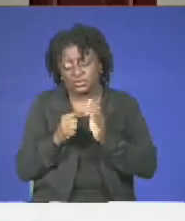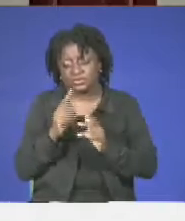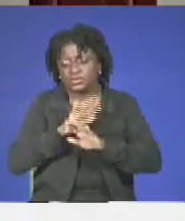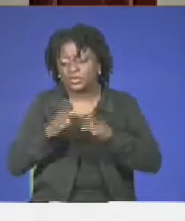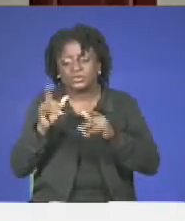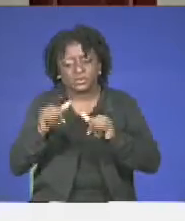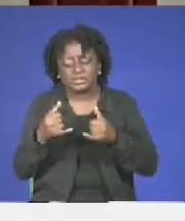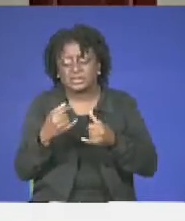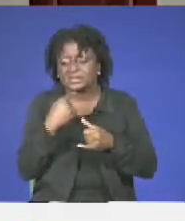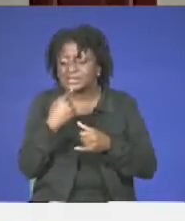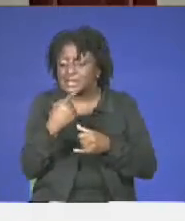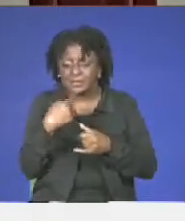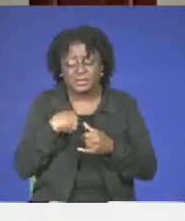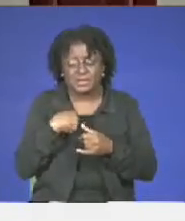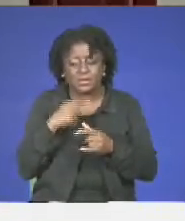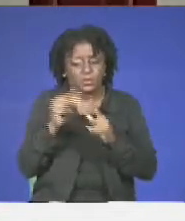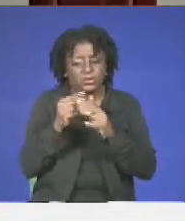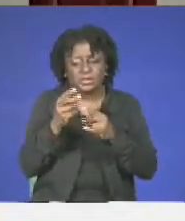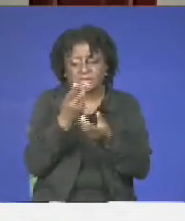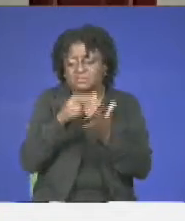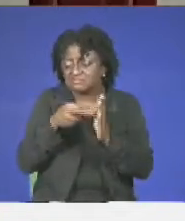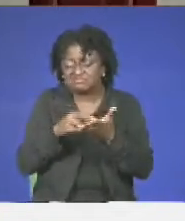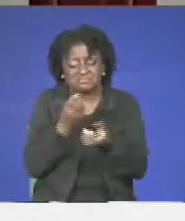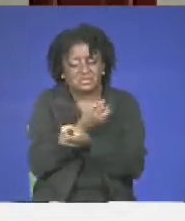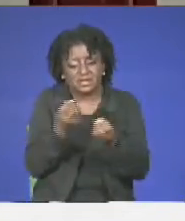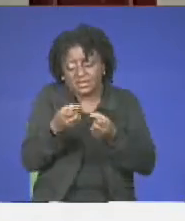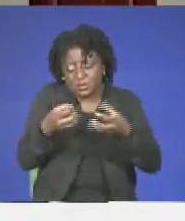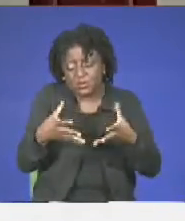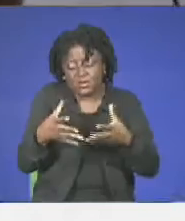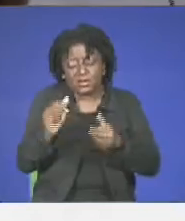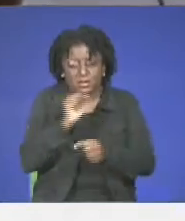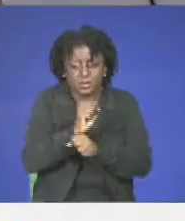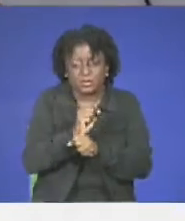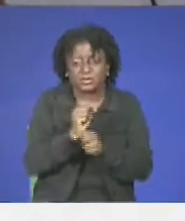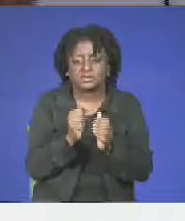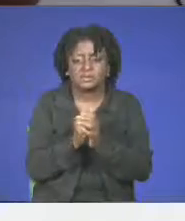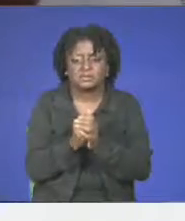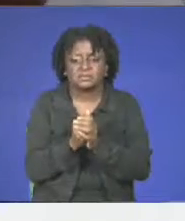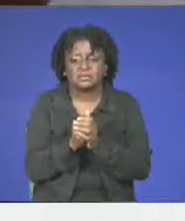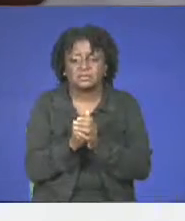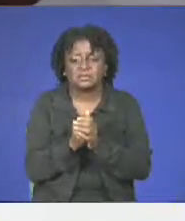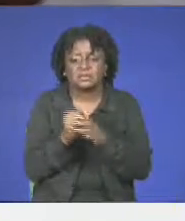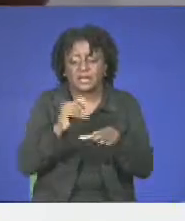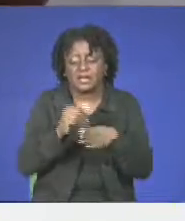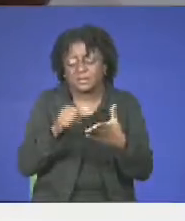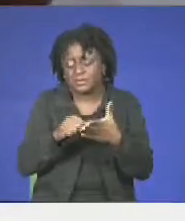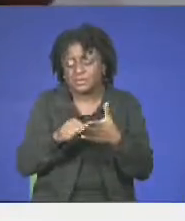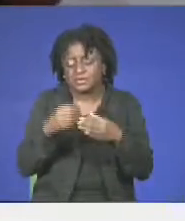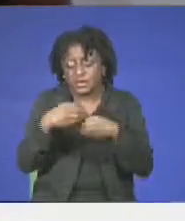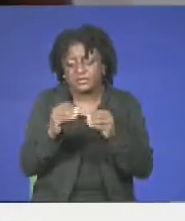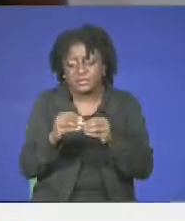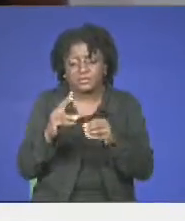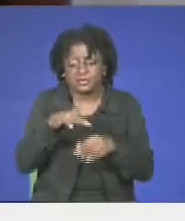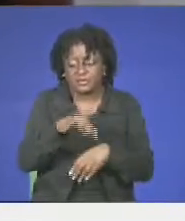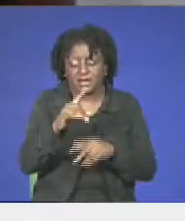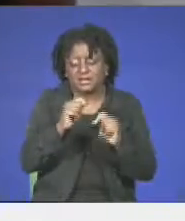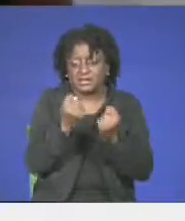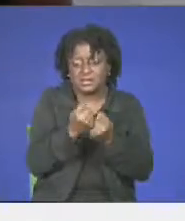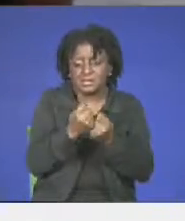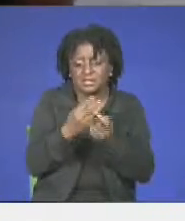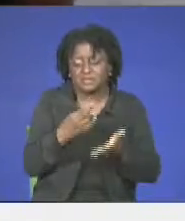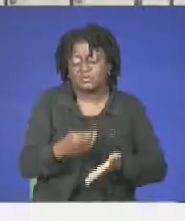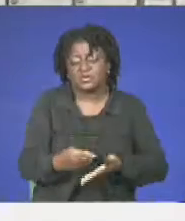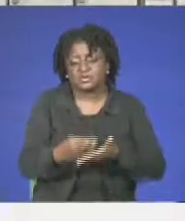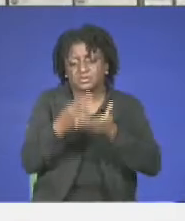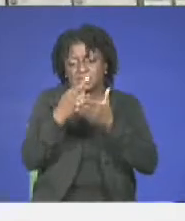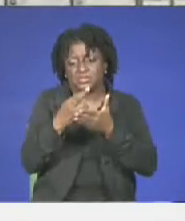Don't just tell me it, because we're so mean nothing without works. At the General Post Office, we found Team Restoration's contender for